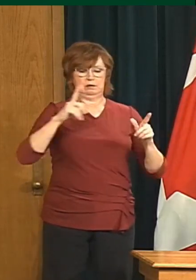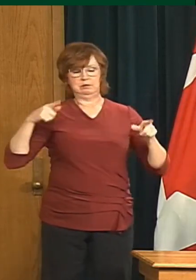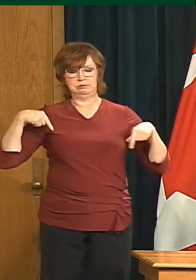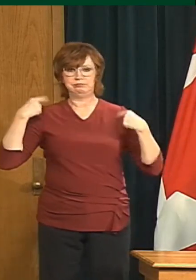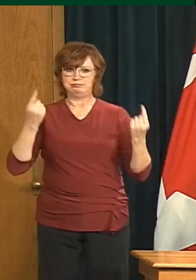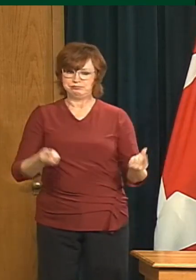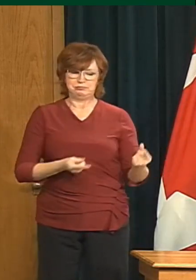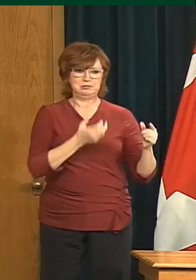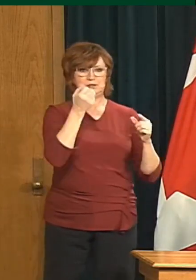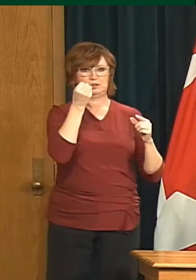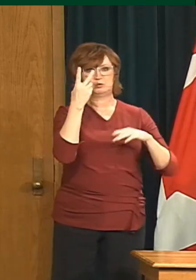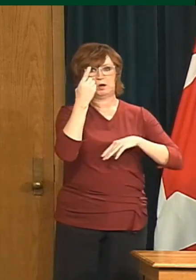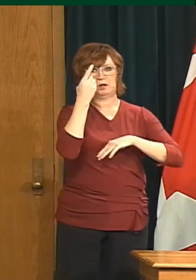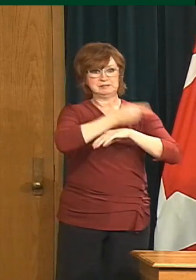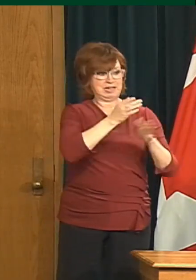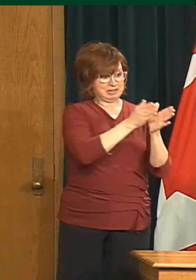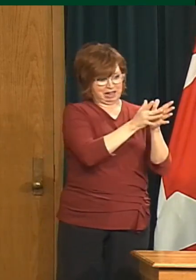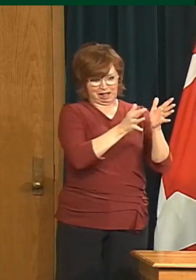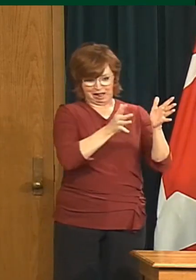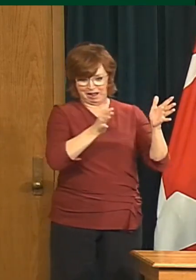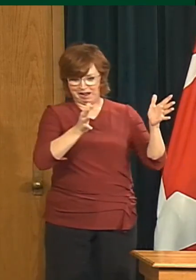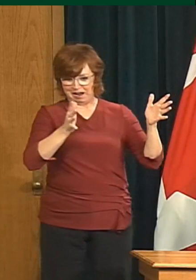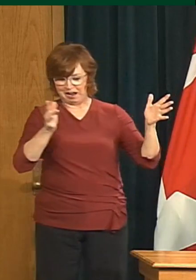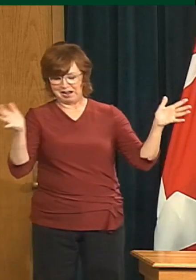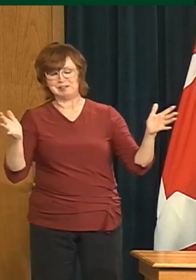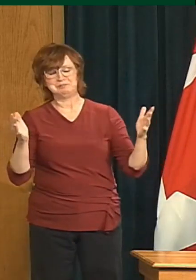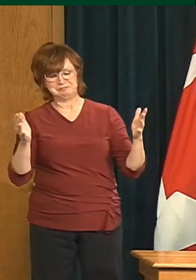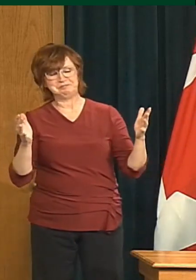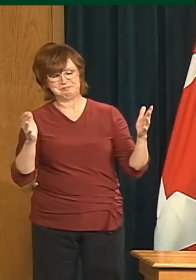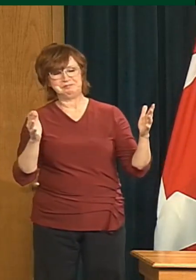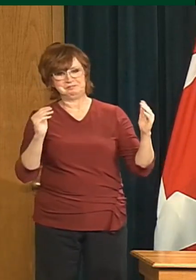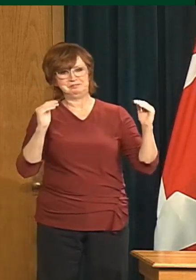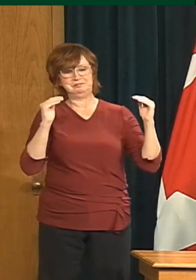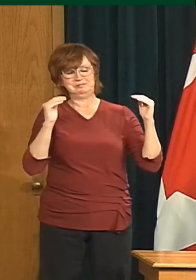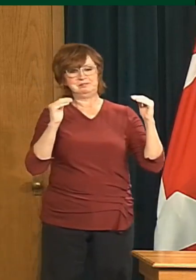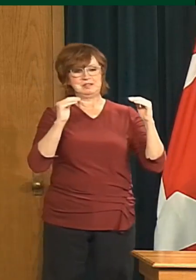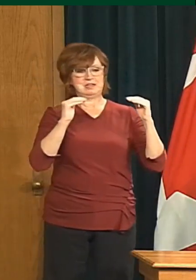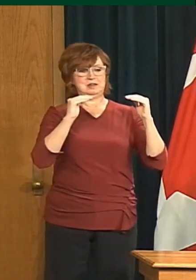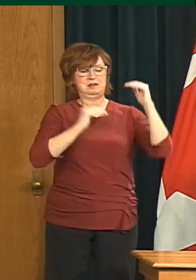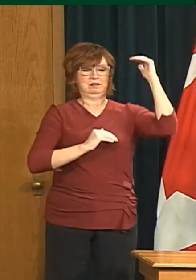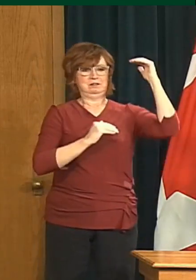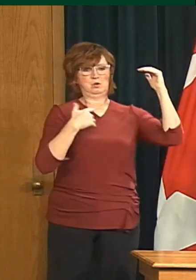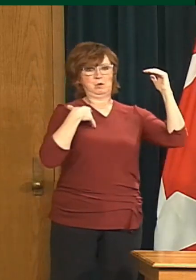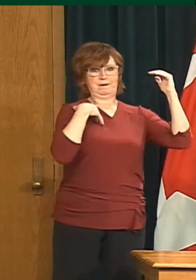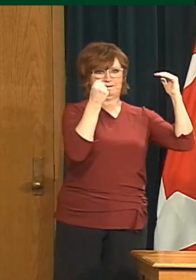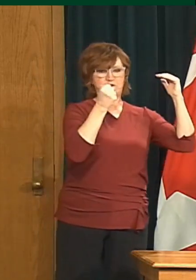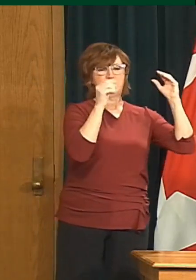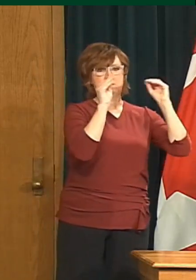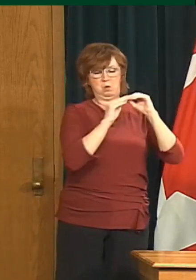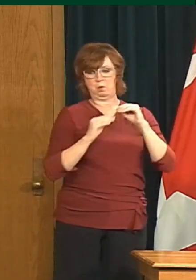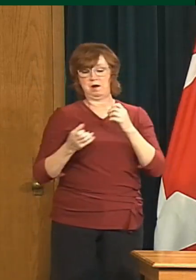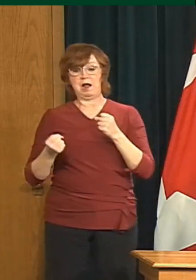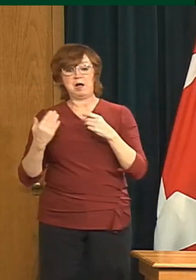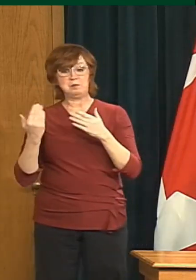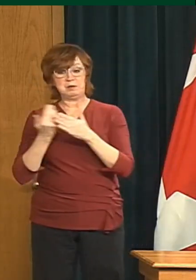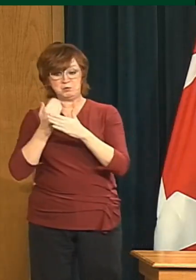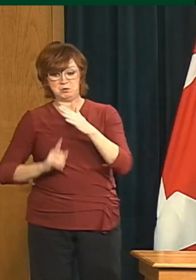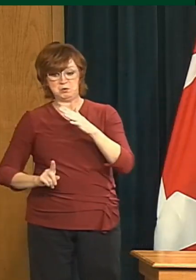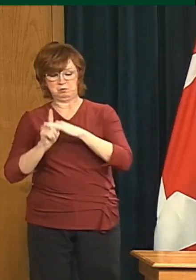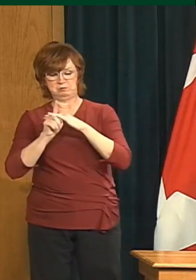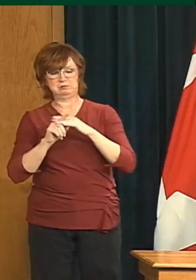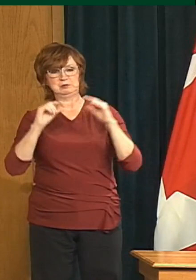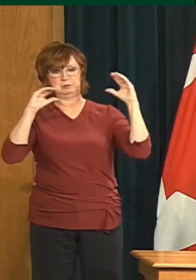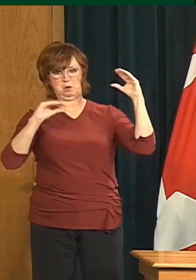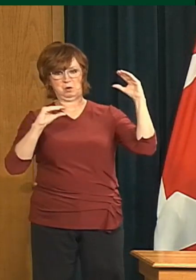more recoveries than active cases in 11 of those days and an equal number on one day. That means the